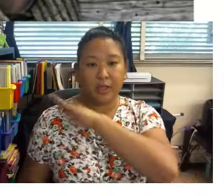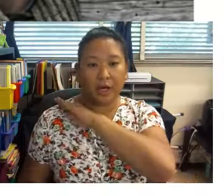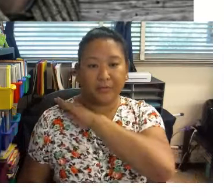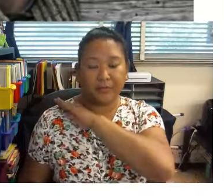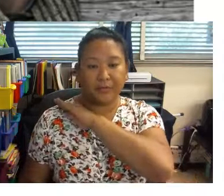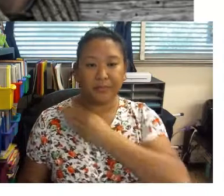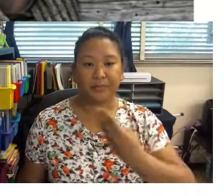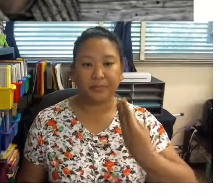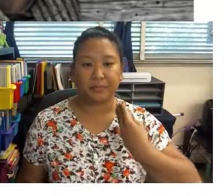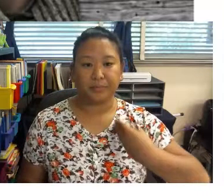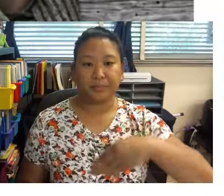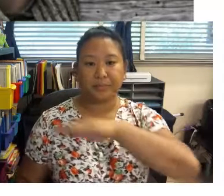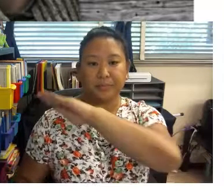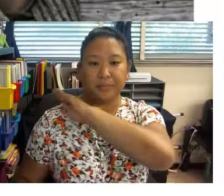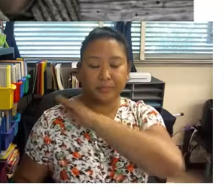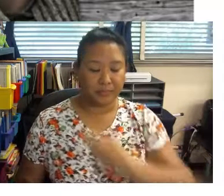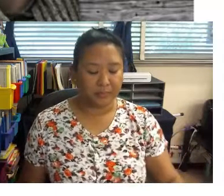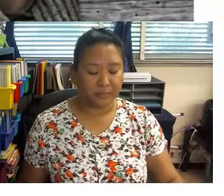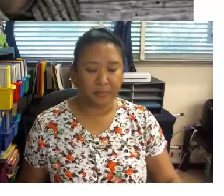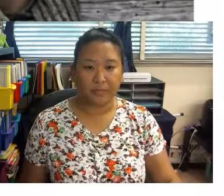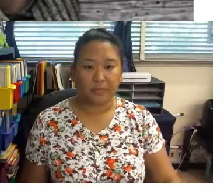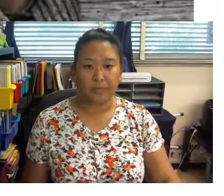a scarf,